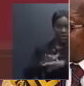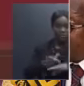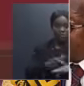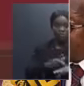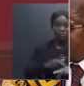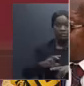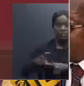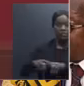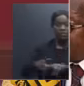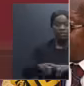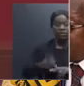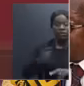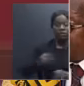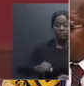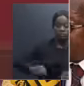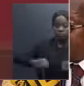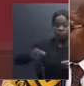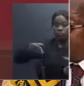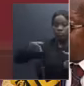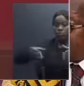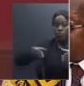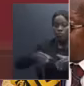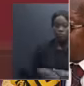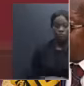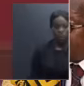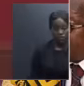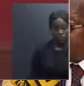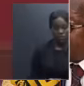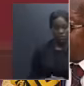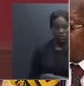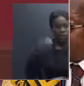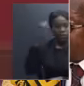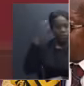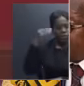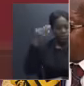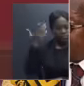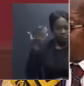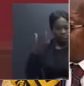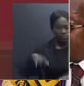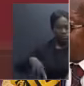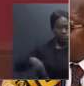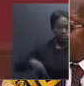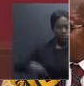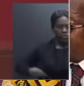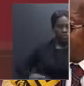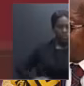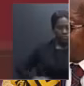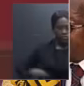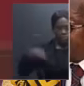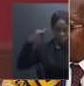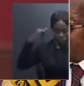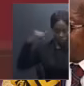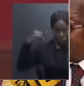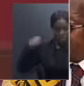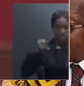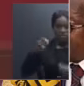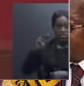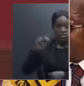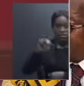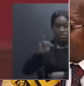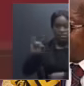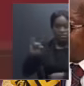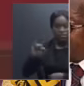Court, occasioned by the retirement of Mr. Justice Ni Ashikoti